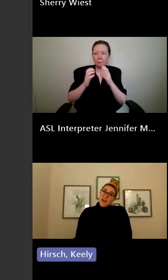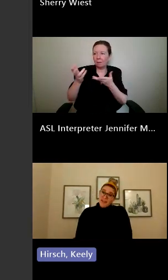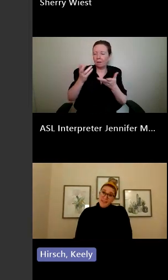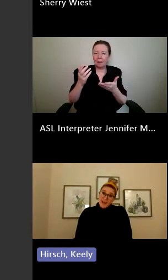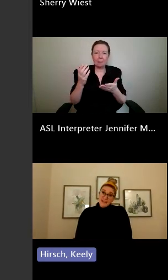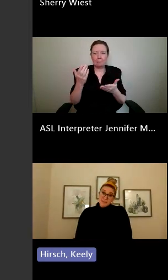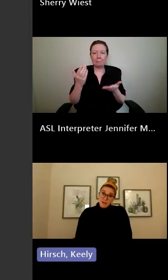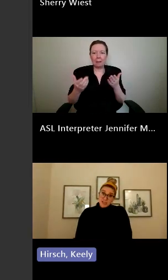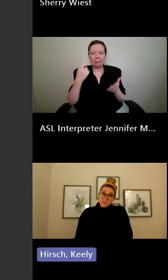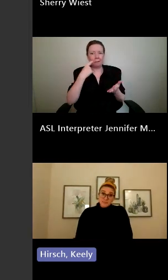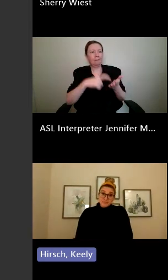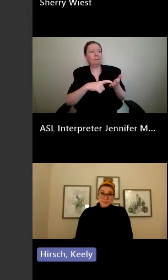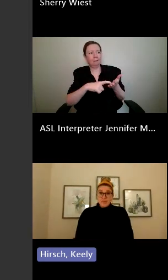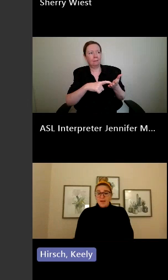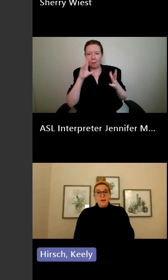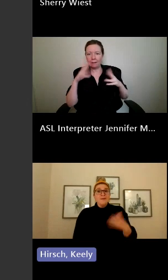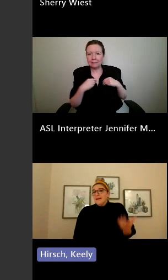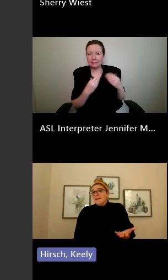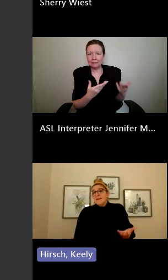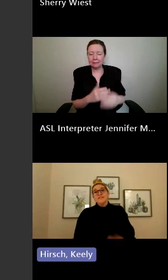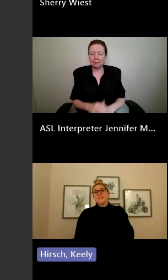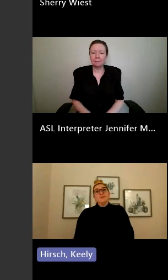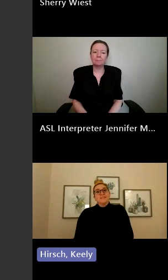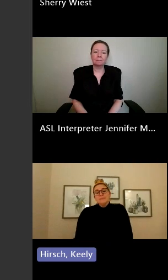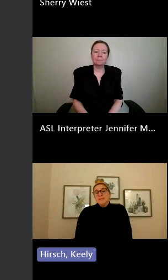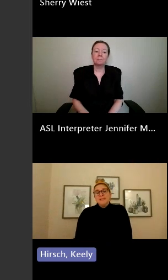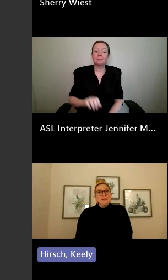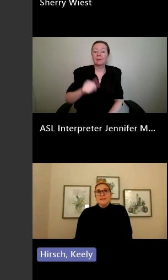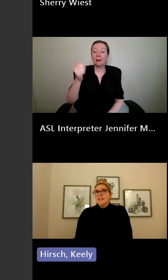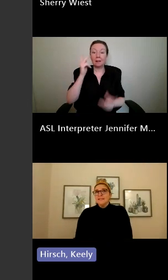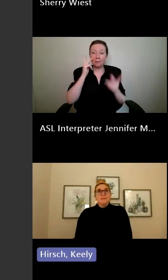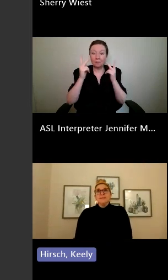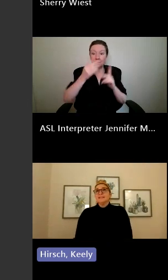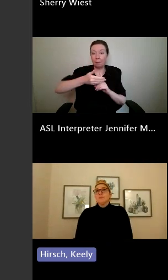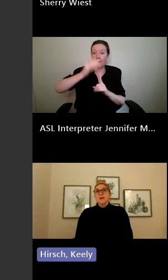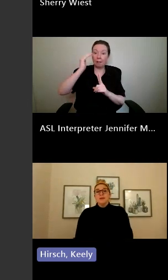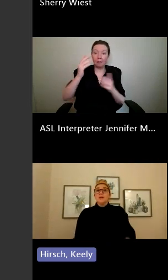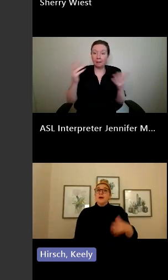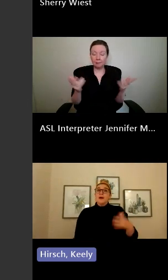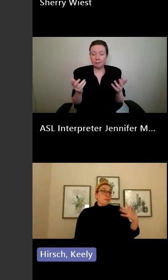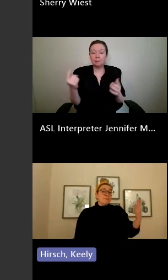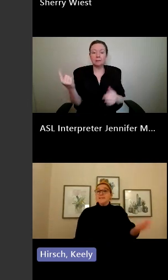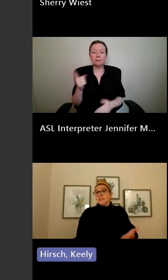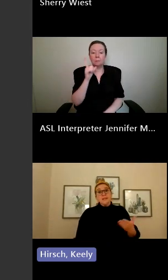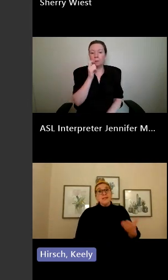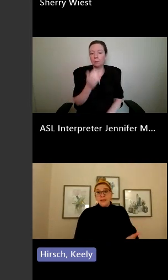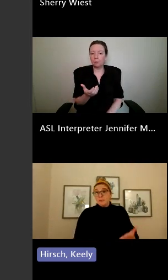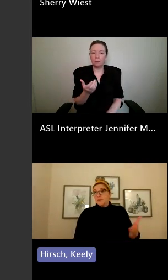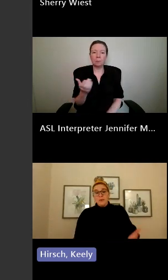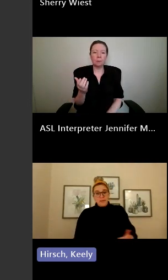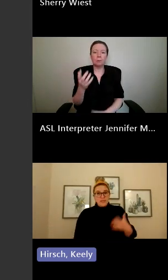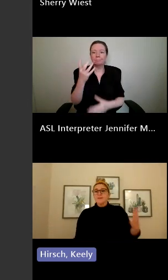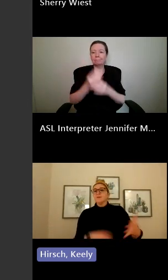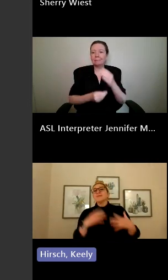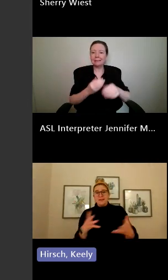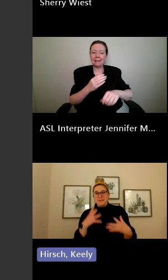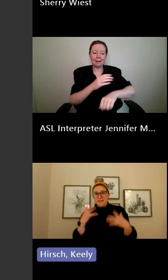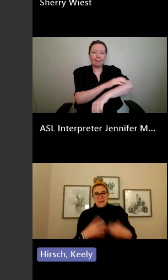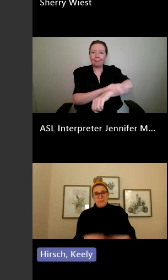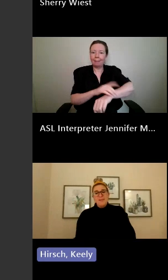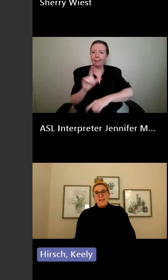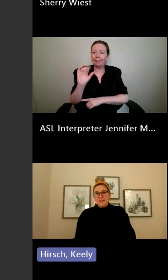able to hide that as much. Another visible disability could easily be someone like missing a limb or in a wheelchair, those